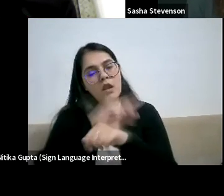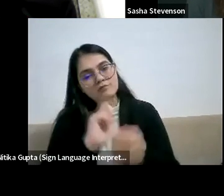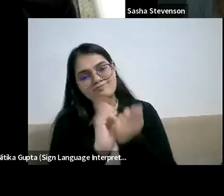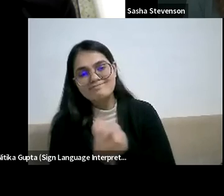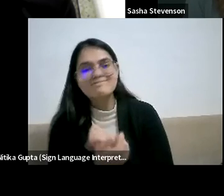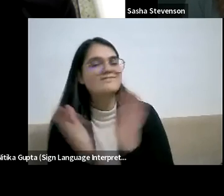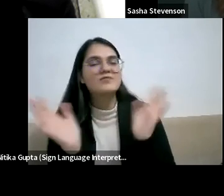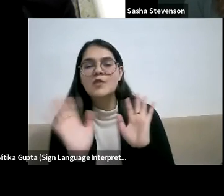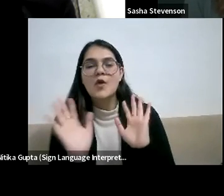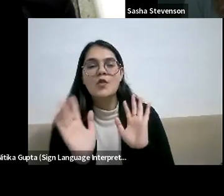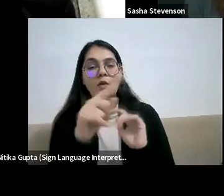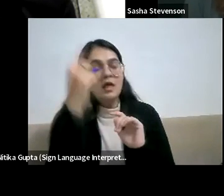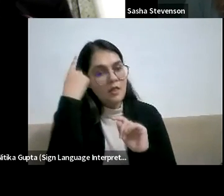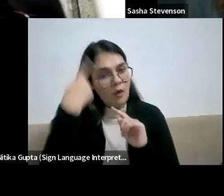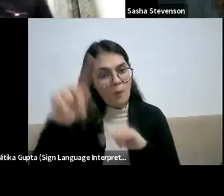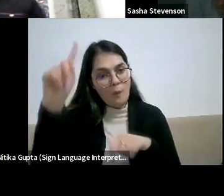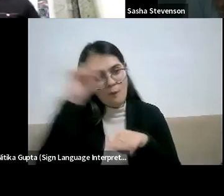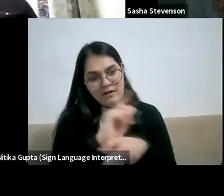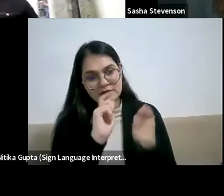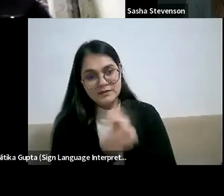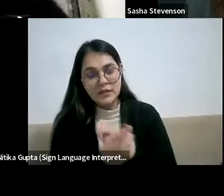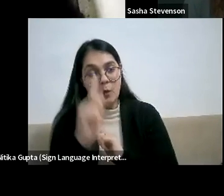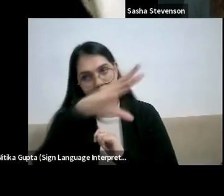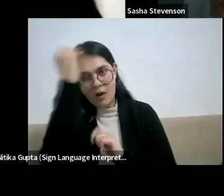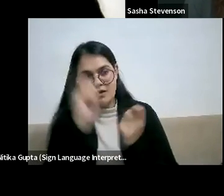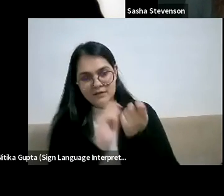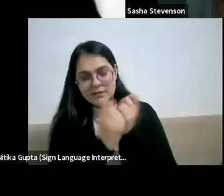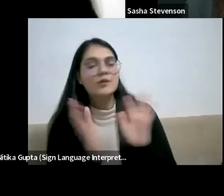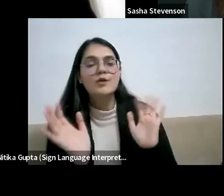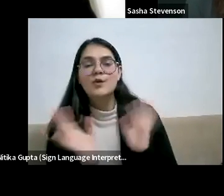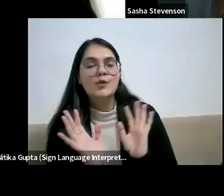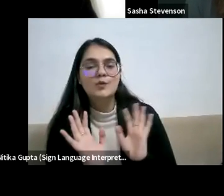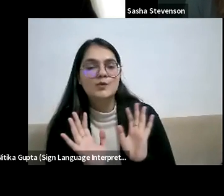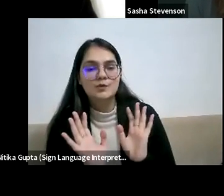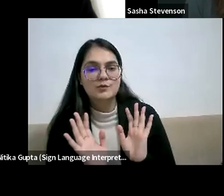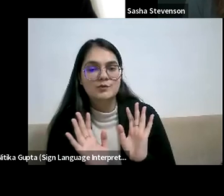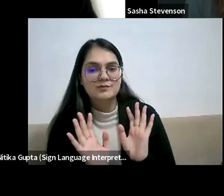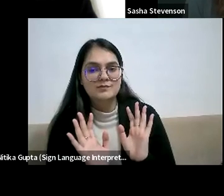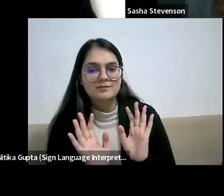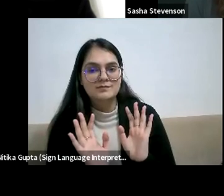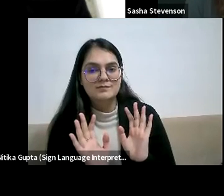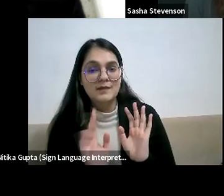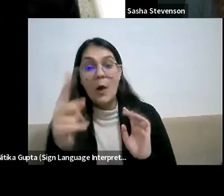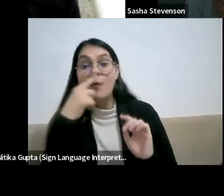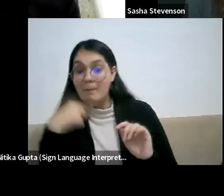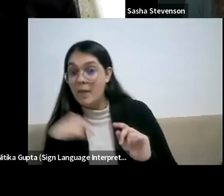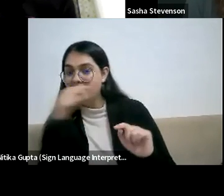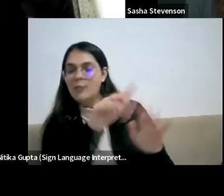in society. No, overnight That's not change. going to come. I'm not talking about overnight change, sir. Yes, sir. No. Yes, sir. I'm not on you, sir. I'm